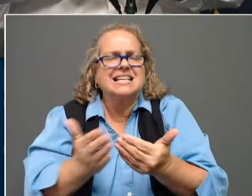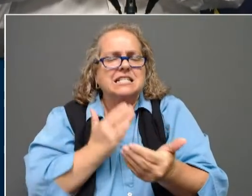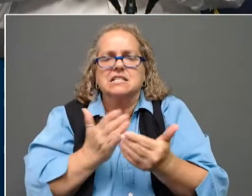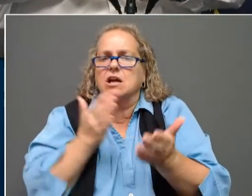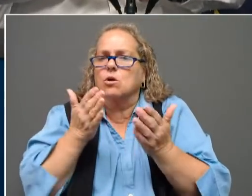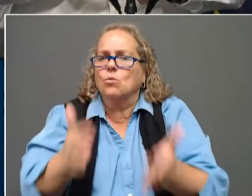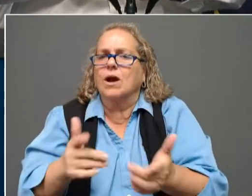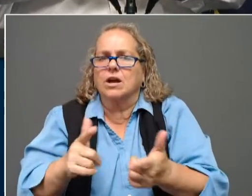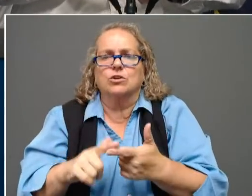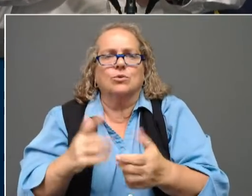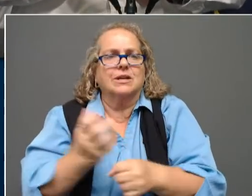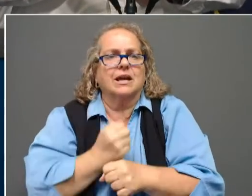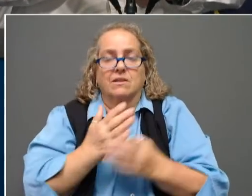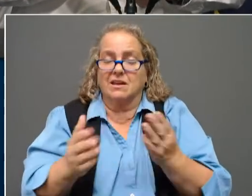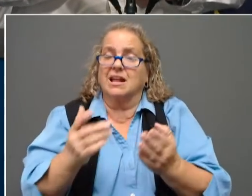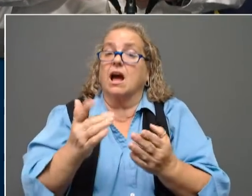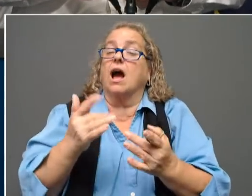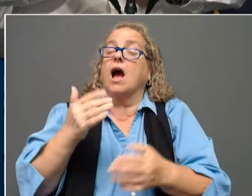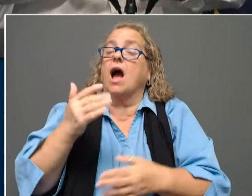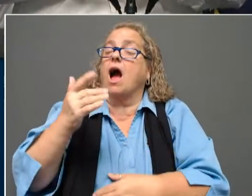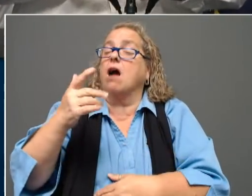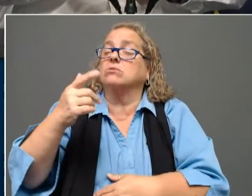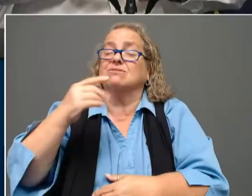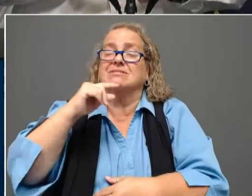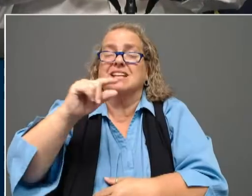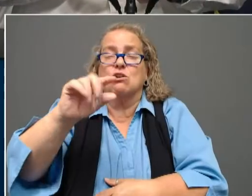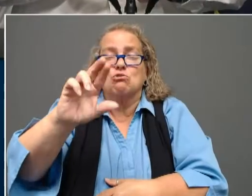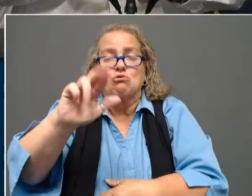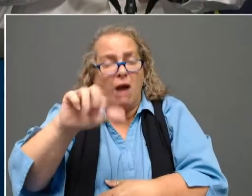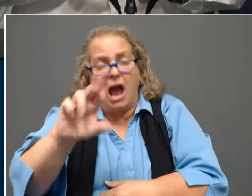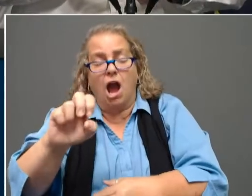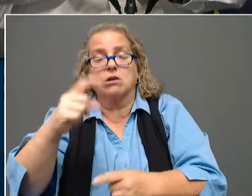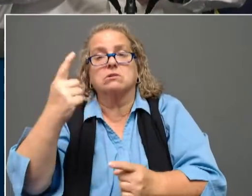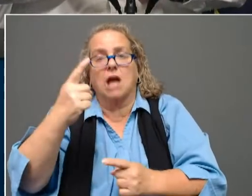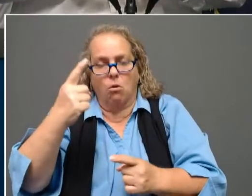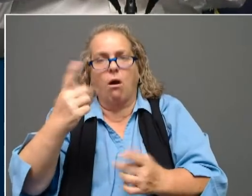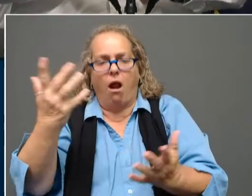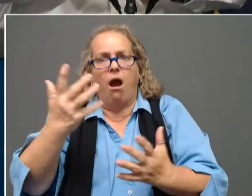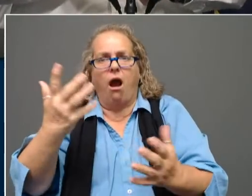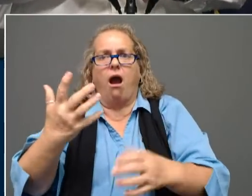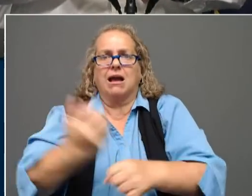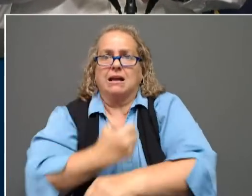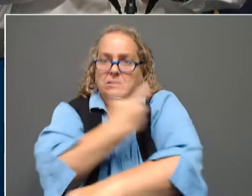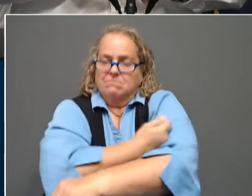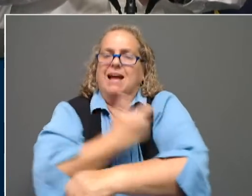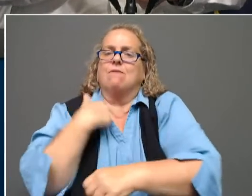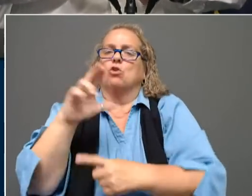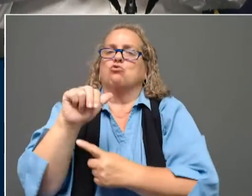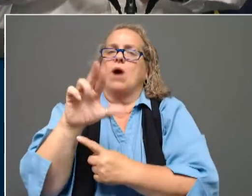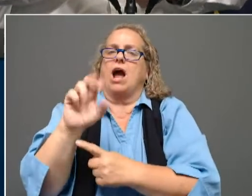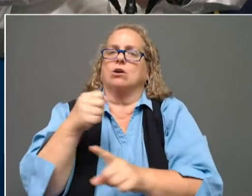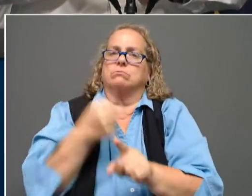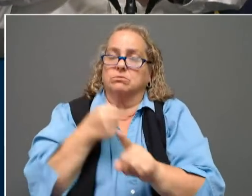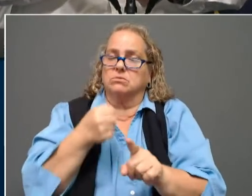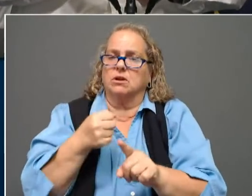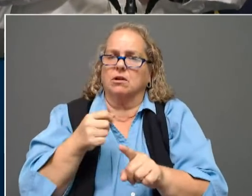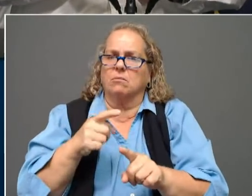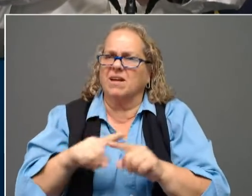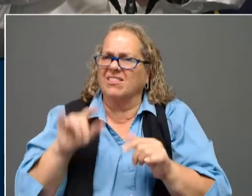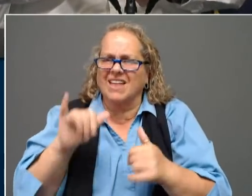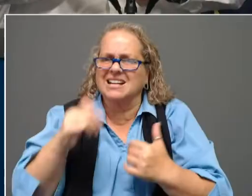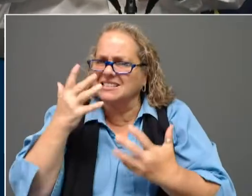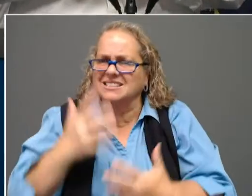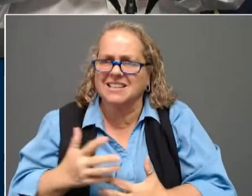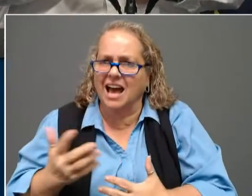someone has an infrequent or rare occurrence, and those are sad whenever they happen. But if that's how you live your life, you should never get in an